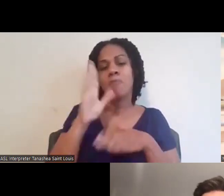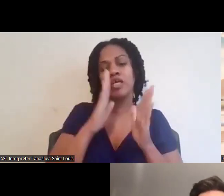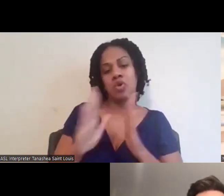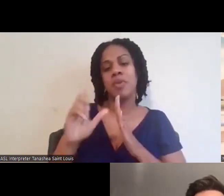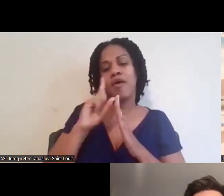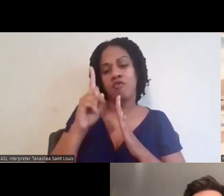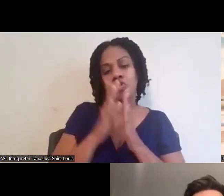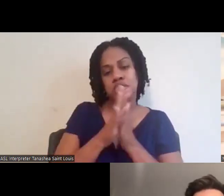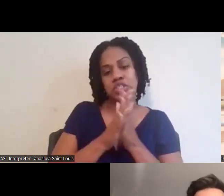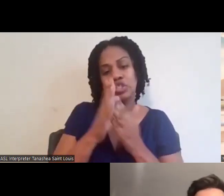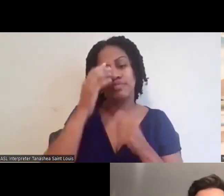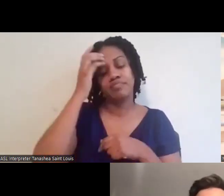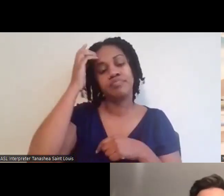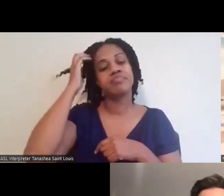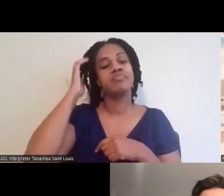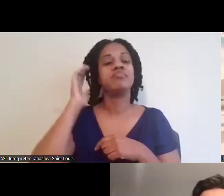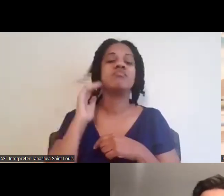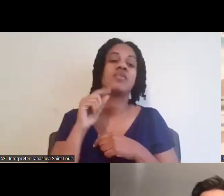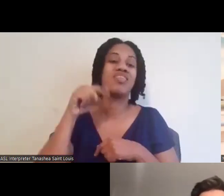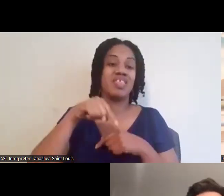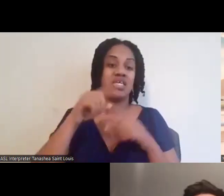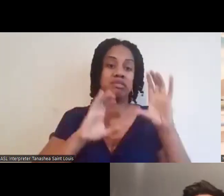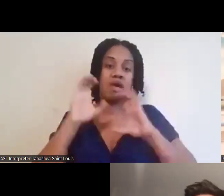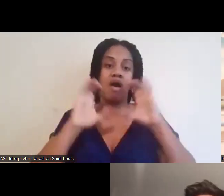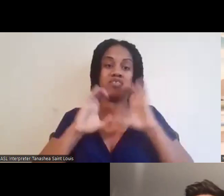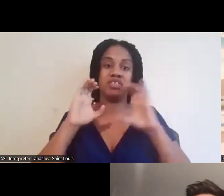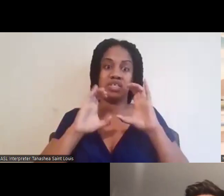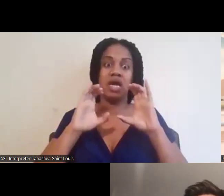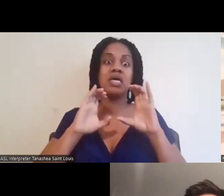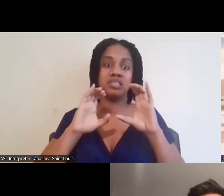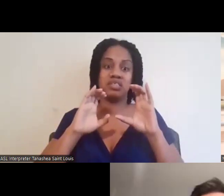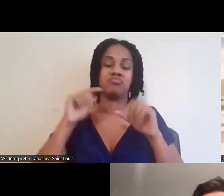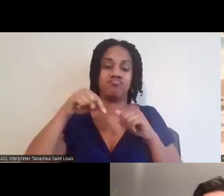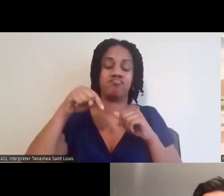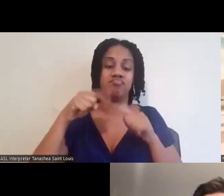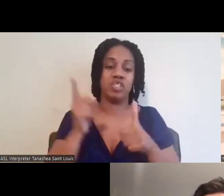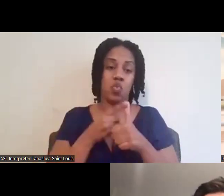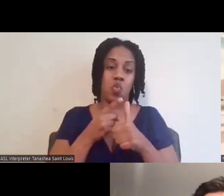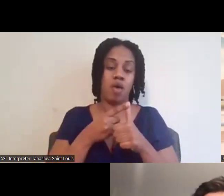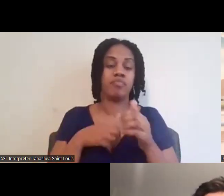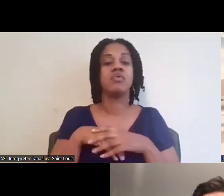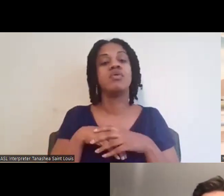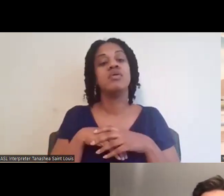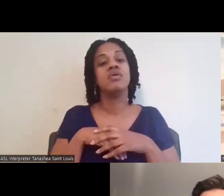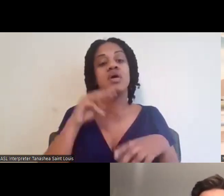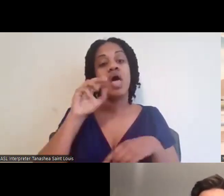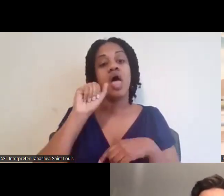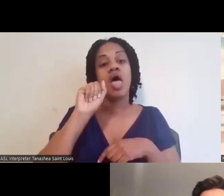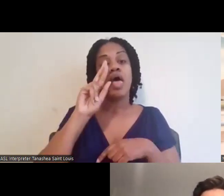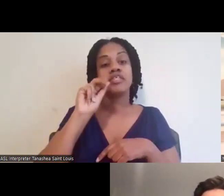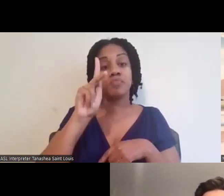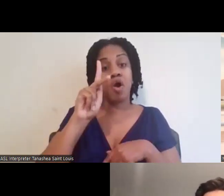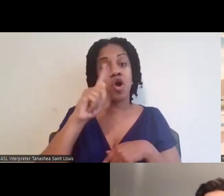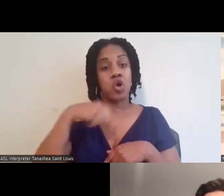initiatives. This conversation is one of those initiatives. And as Mark Beckley said, we're pleased that